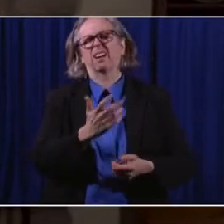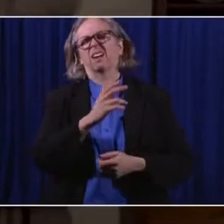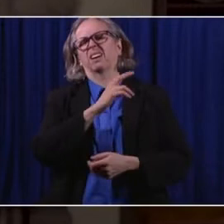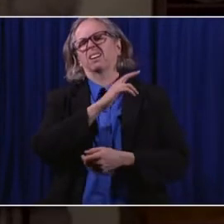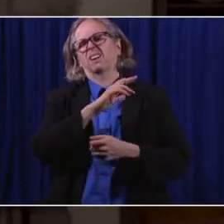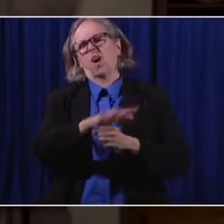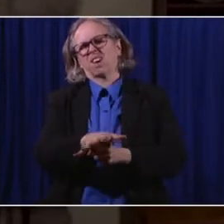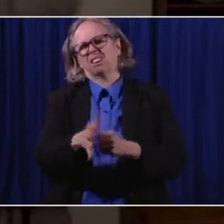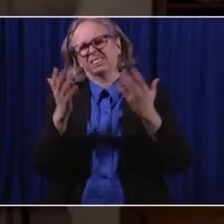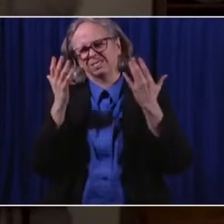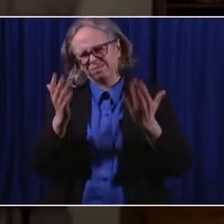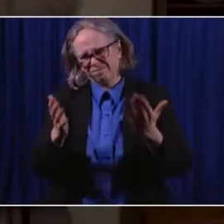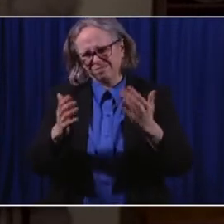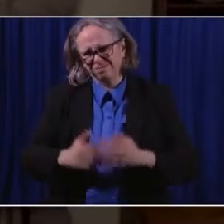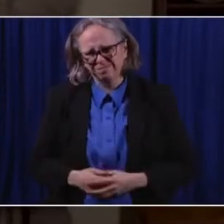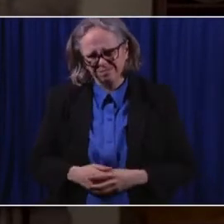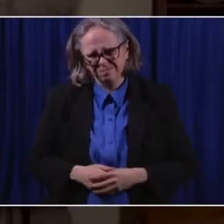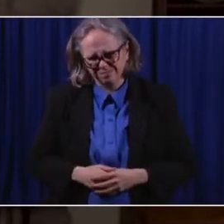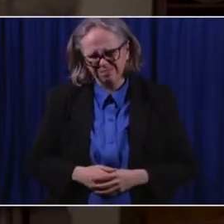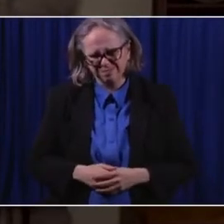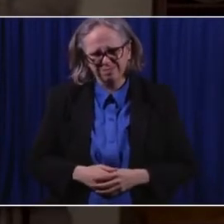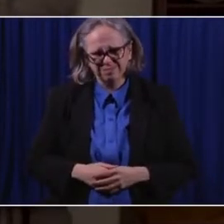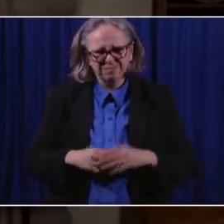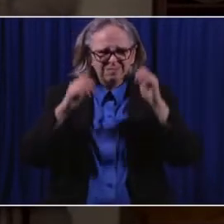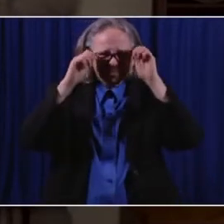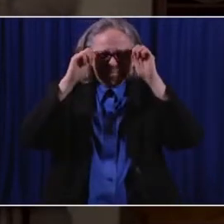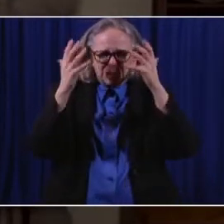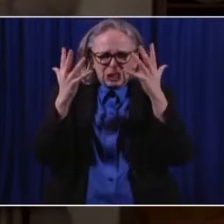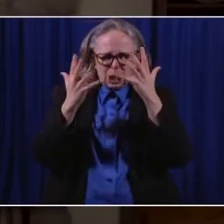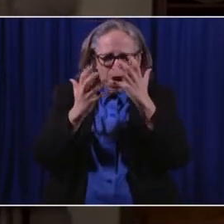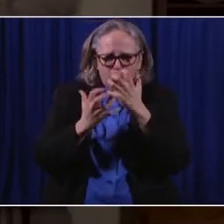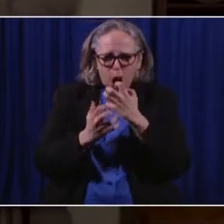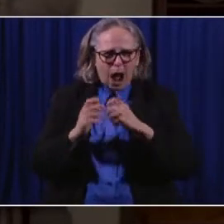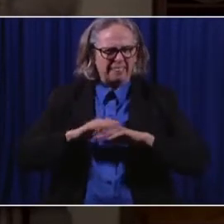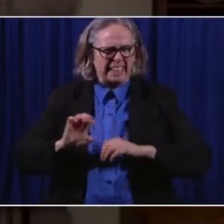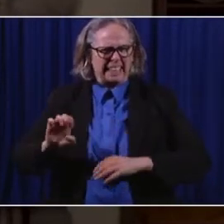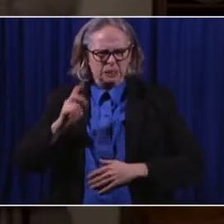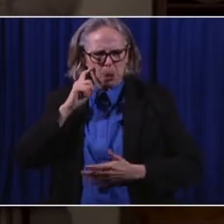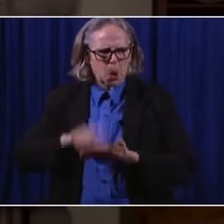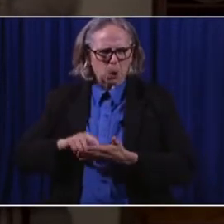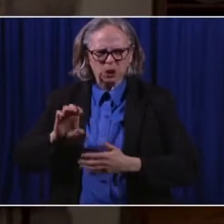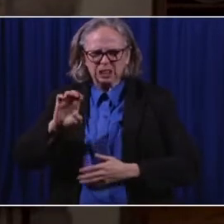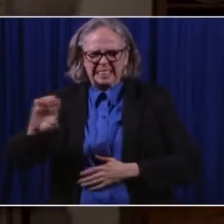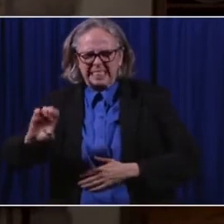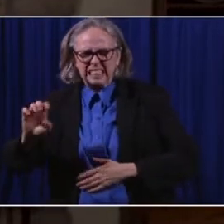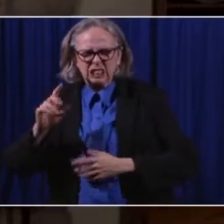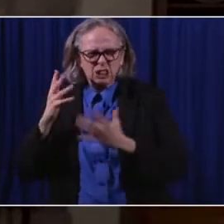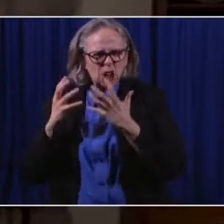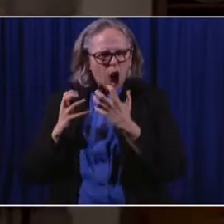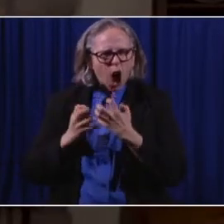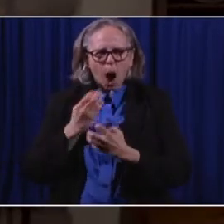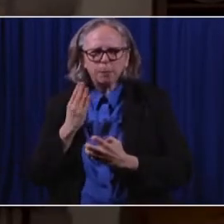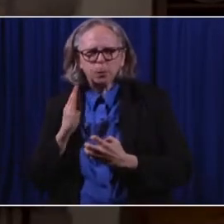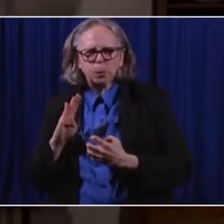over in the eastern part of the state would be the darkest. Down here, you look at the slide, the code,